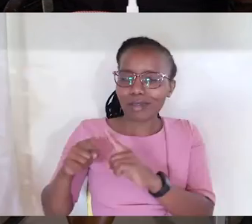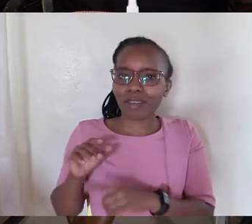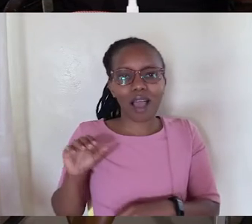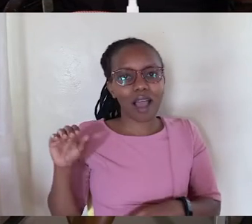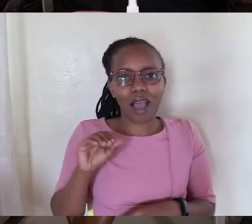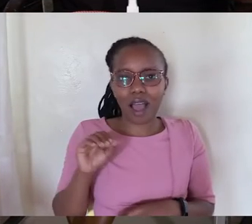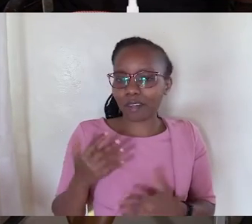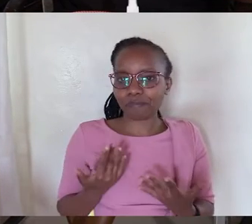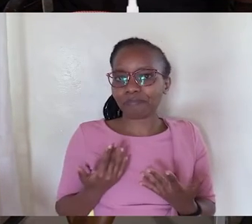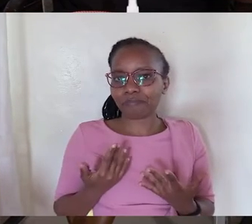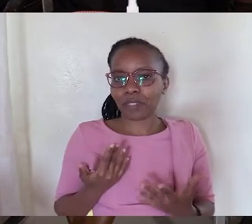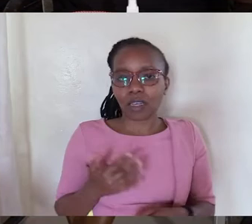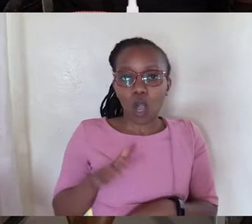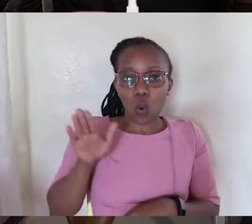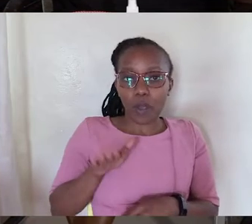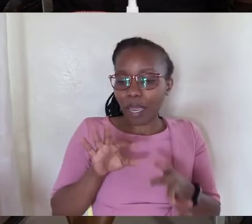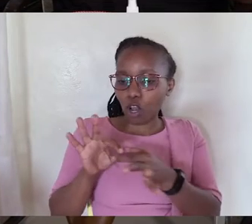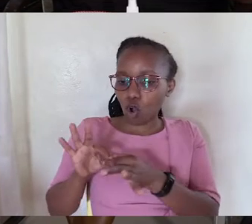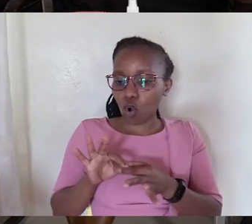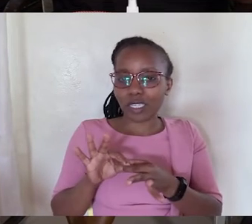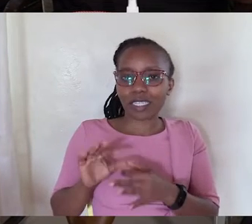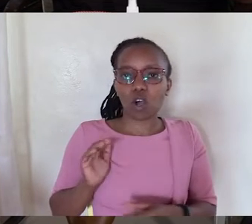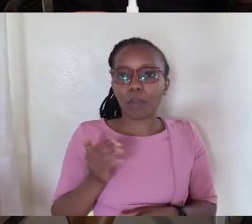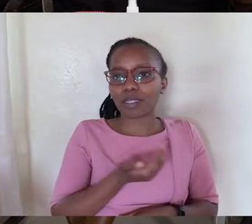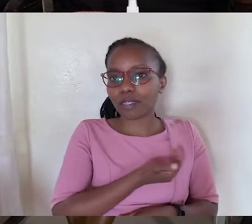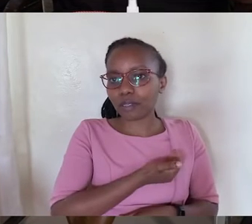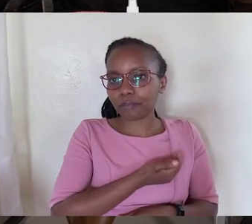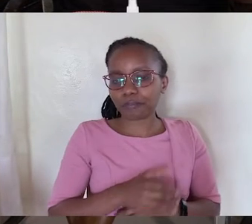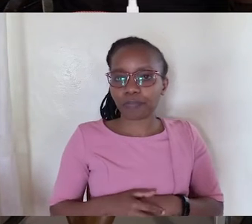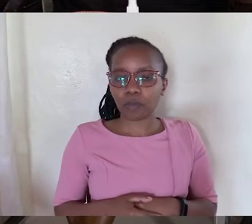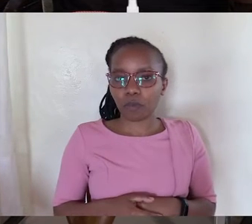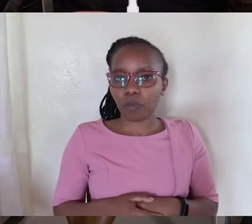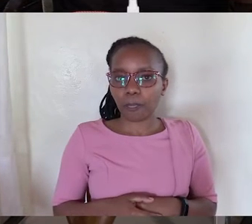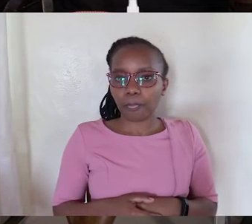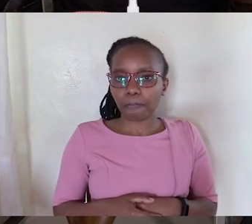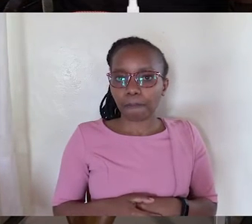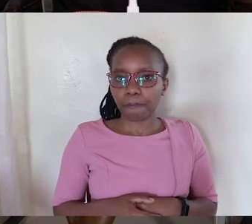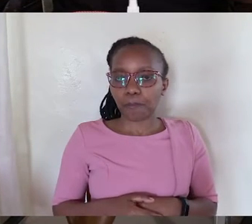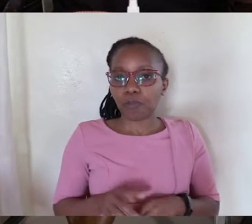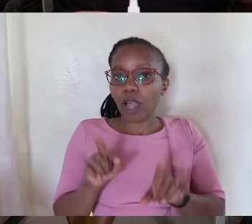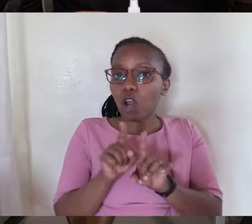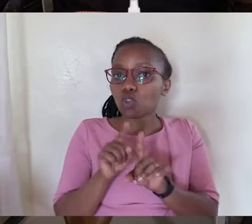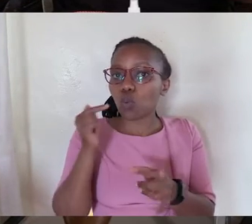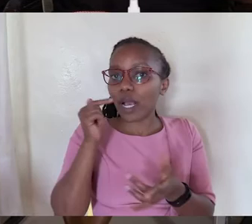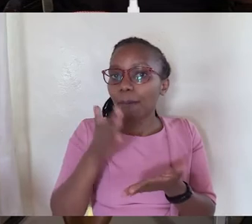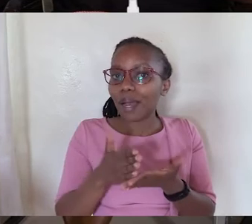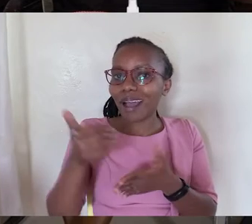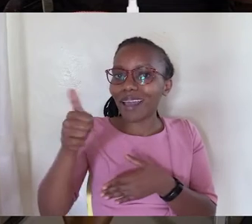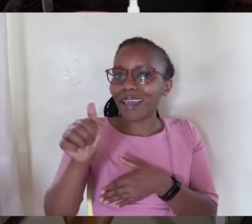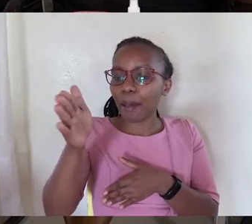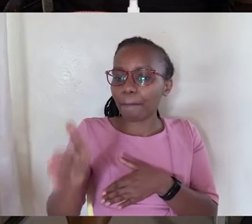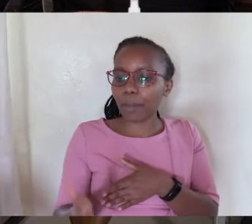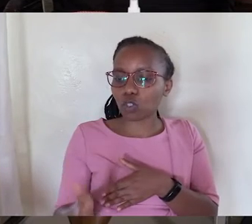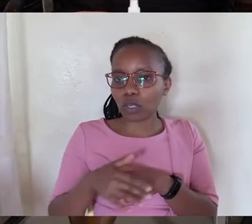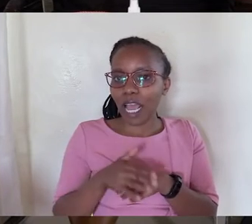So that is the Women Coordinating Committee. We also give accreditation to anyone, and